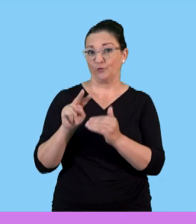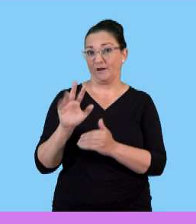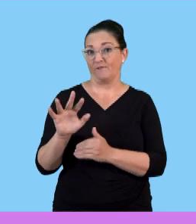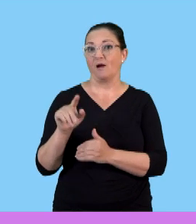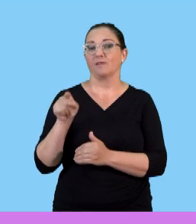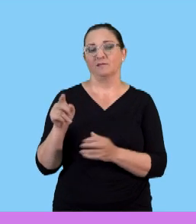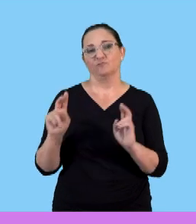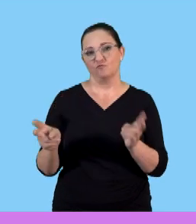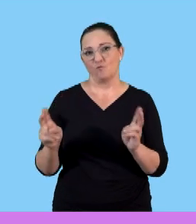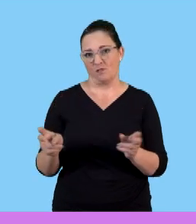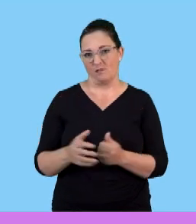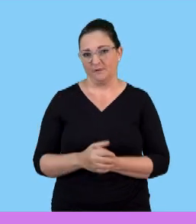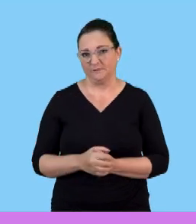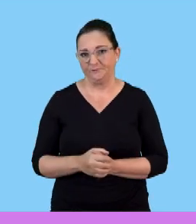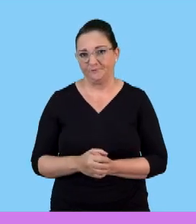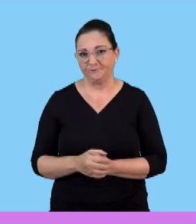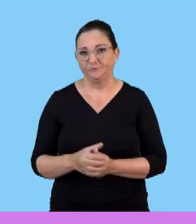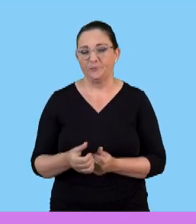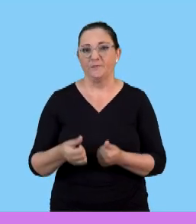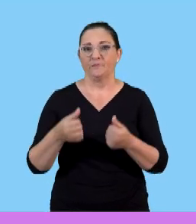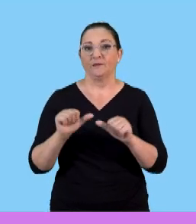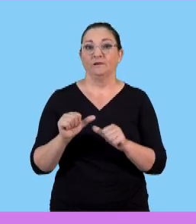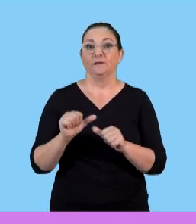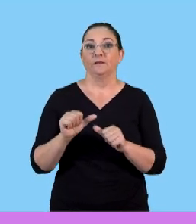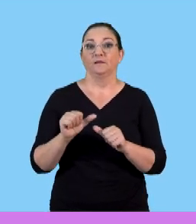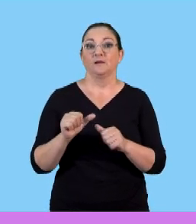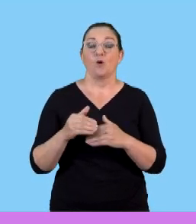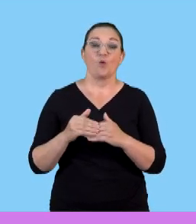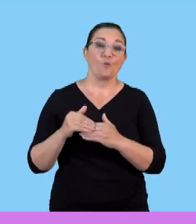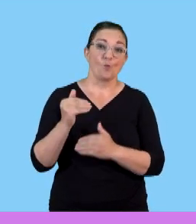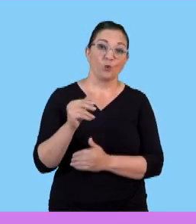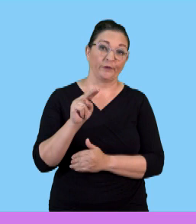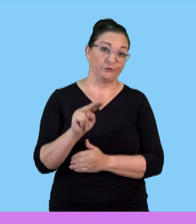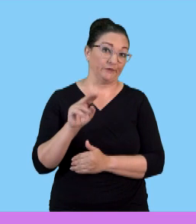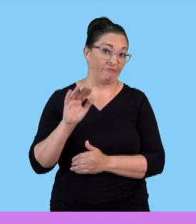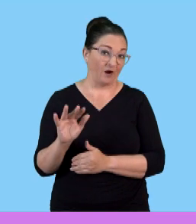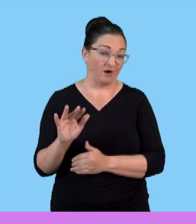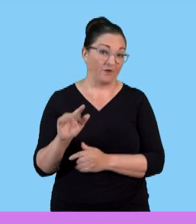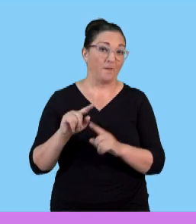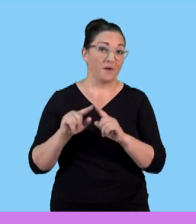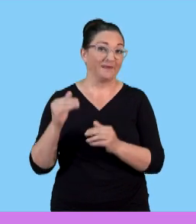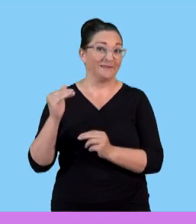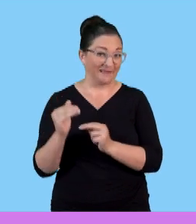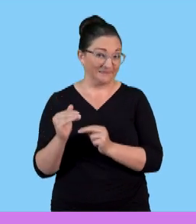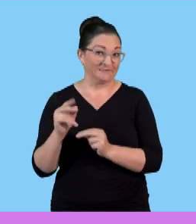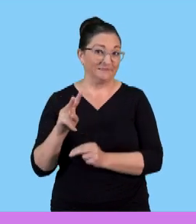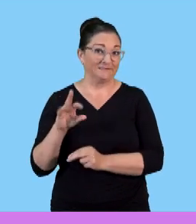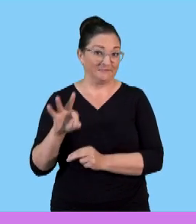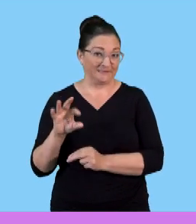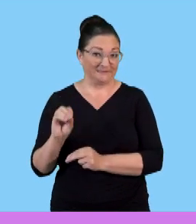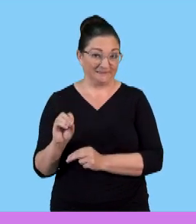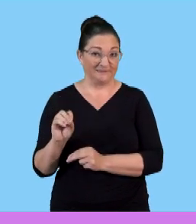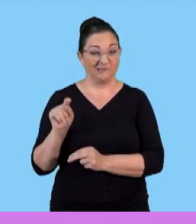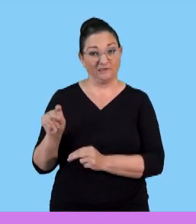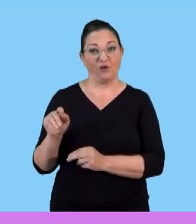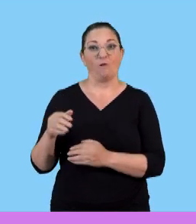be classified as normal, right? Equals to or more than 25, but less than 30 will